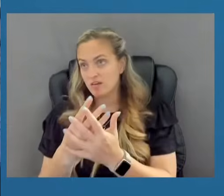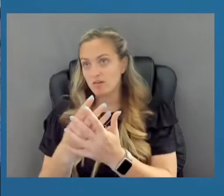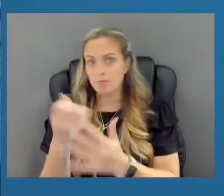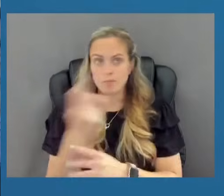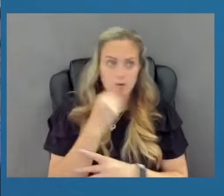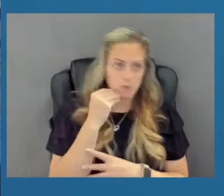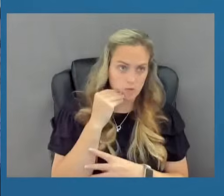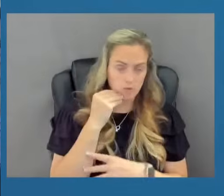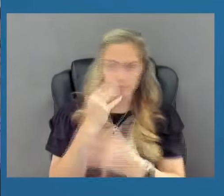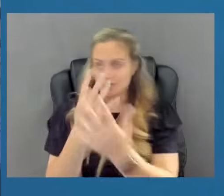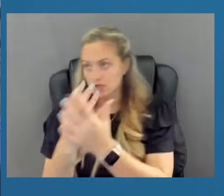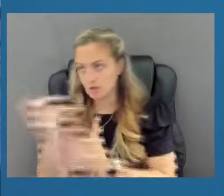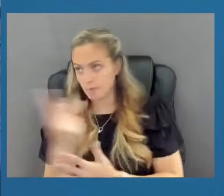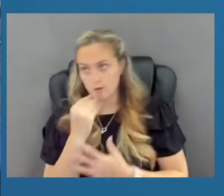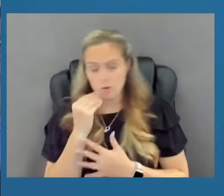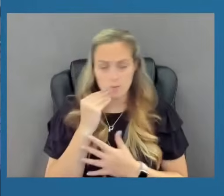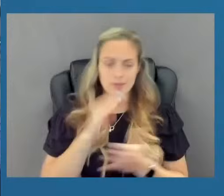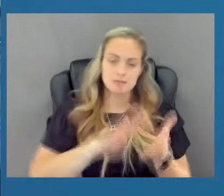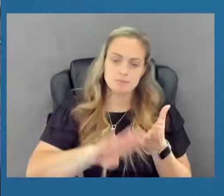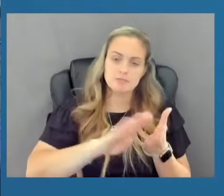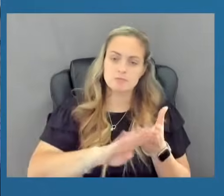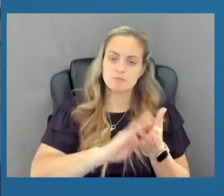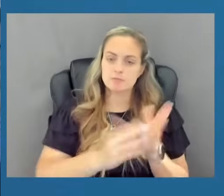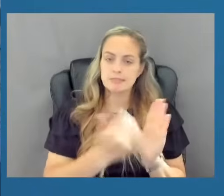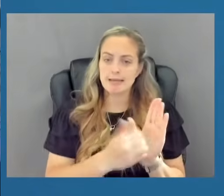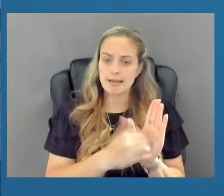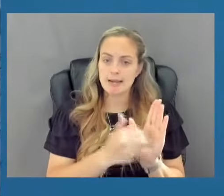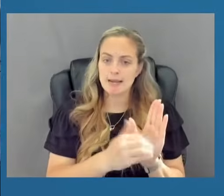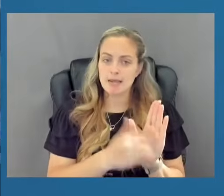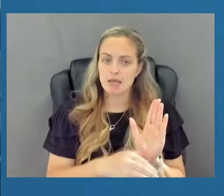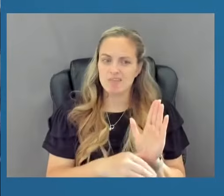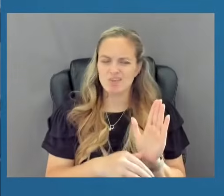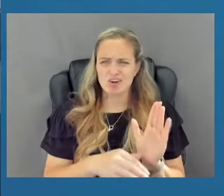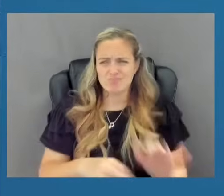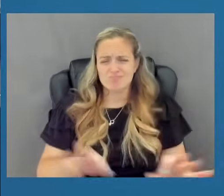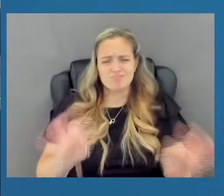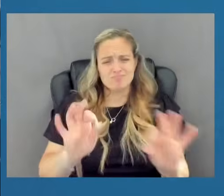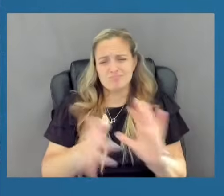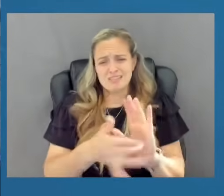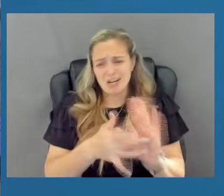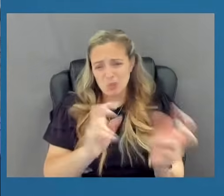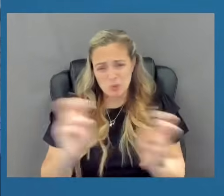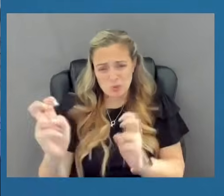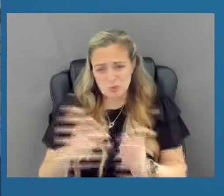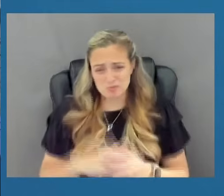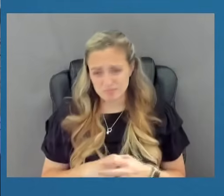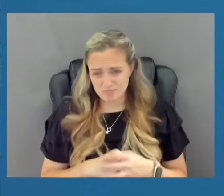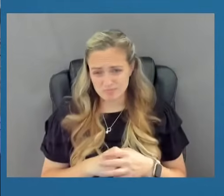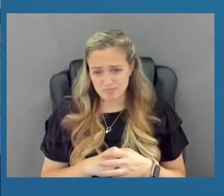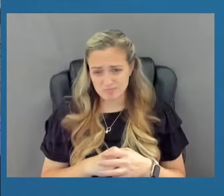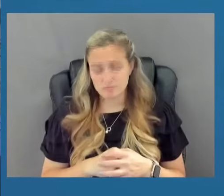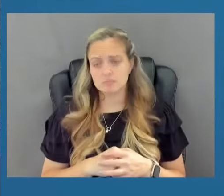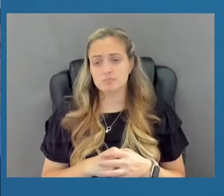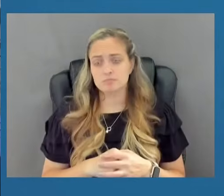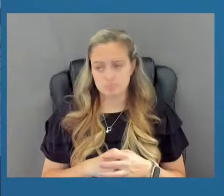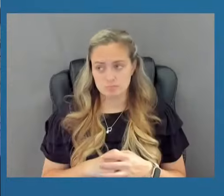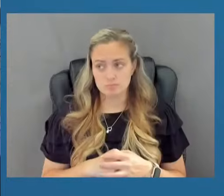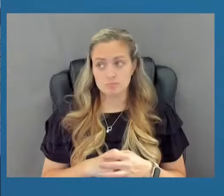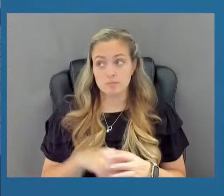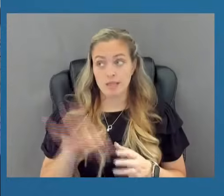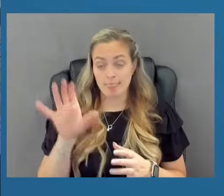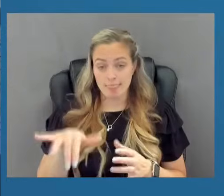because too many cases are being dismissed for very minor technical changes. So that loophole